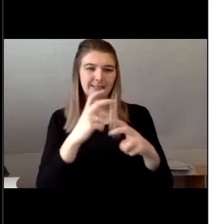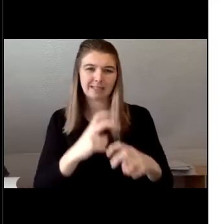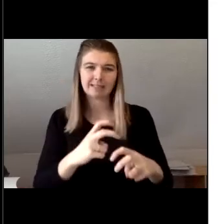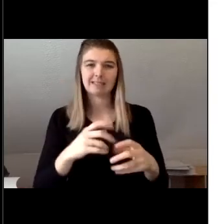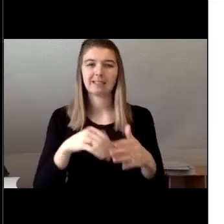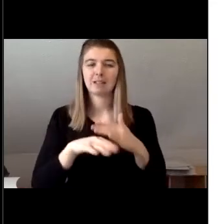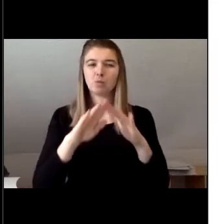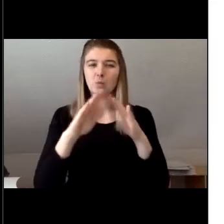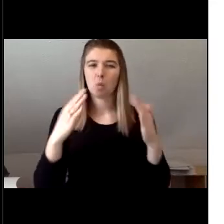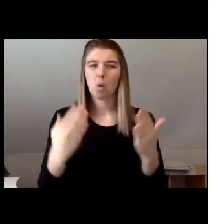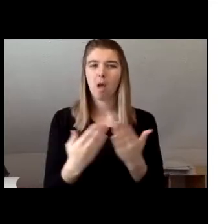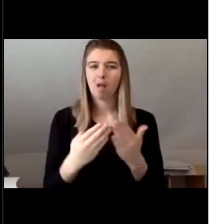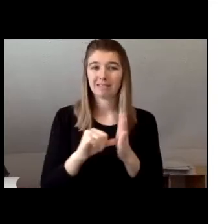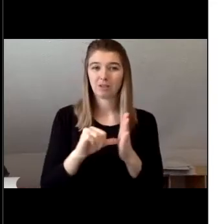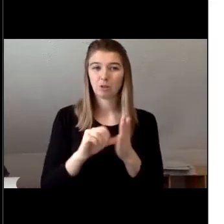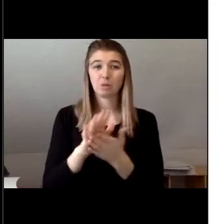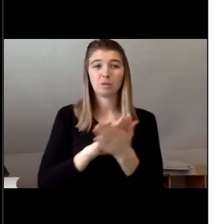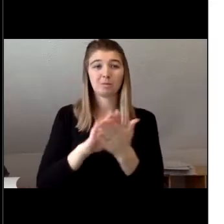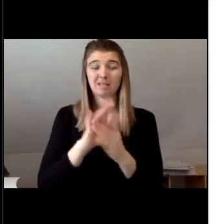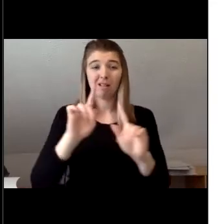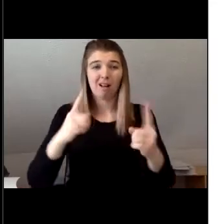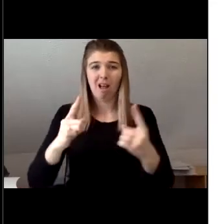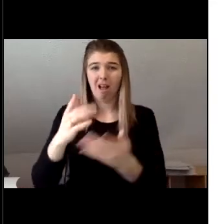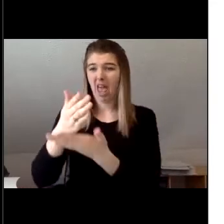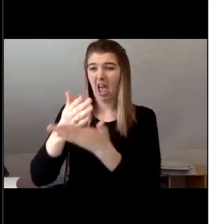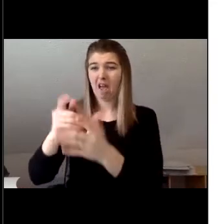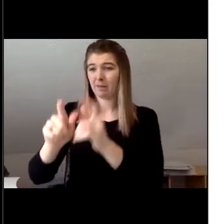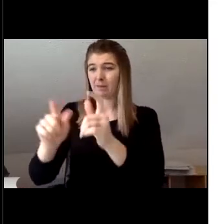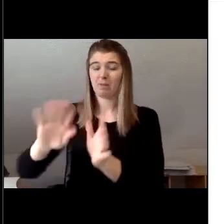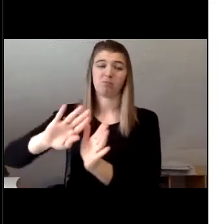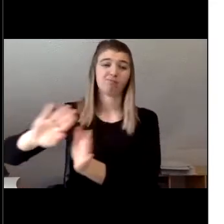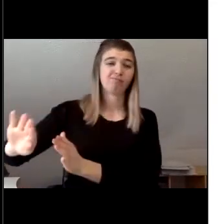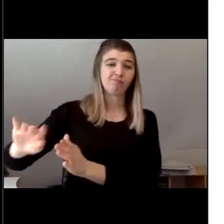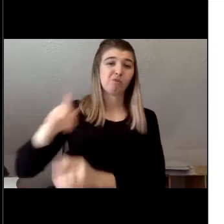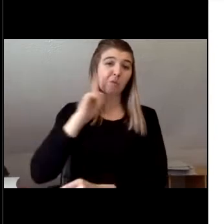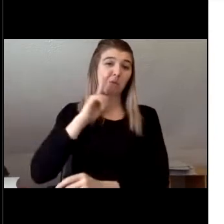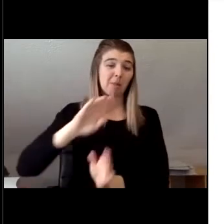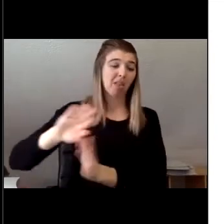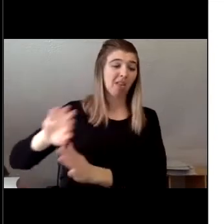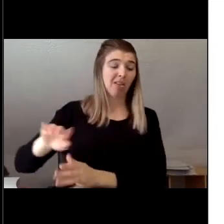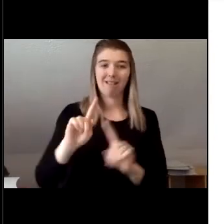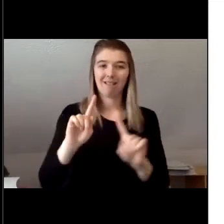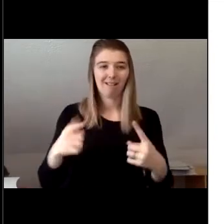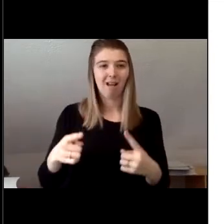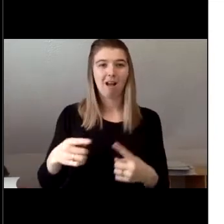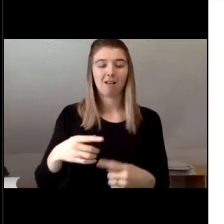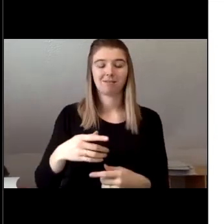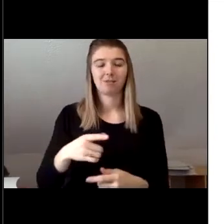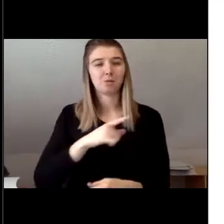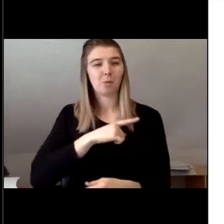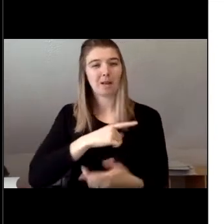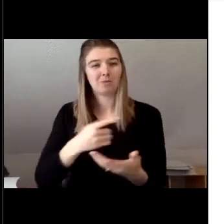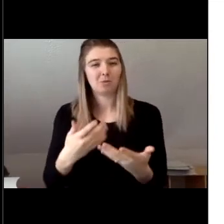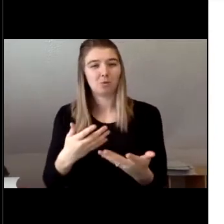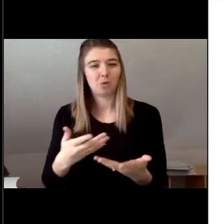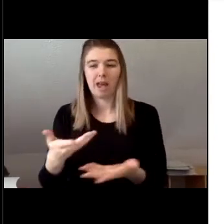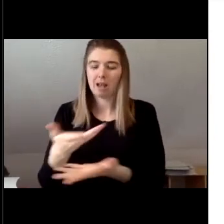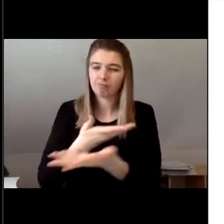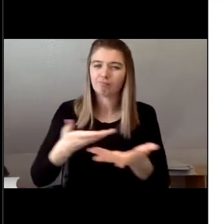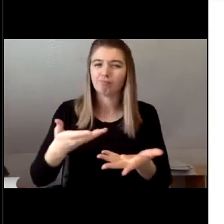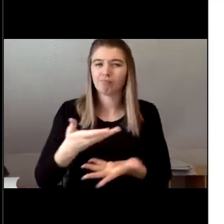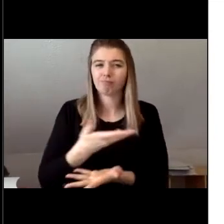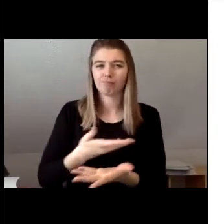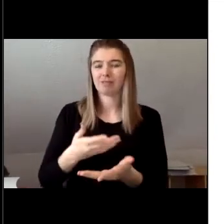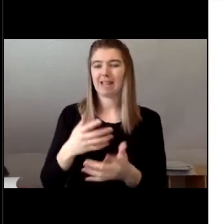particularly important today for us to be having this conversation with the eminent women that you'll hear from after me, that we need to have practical steps in place to